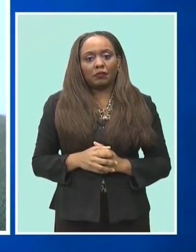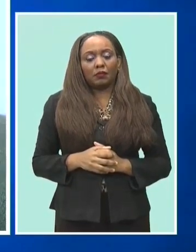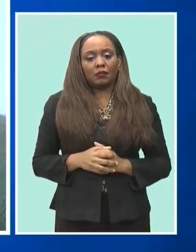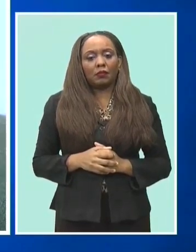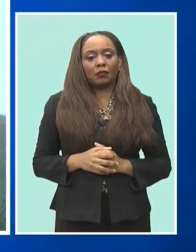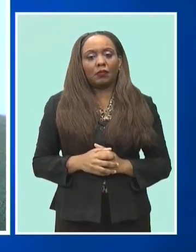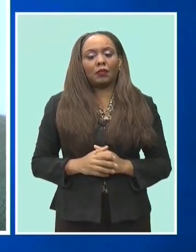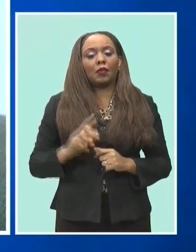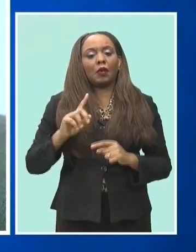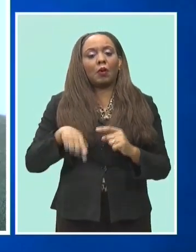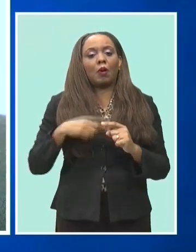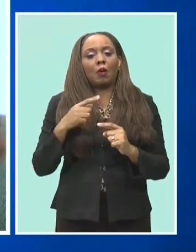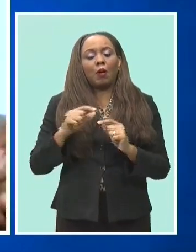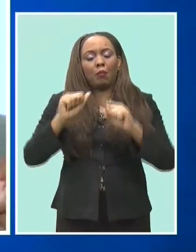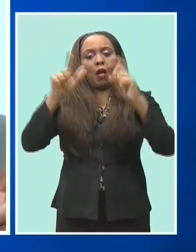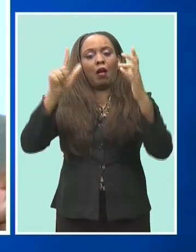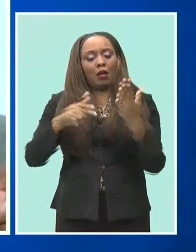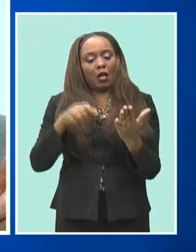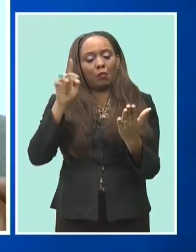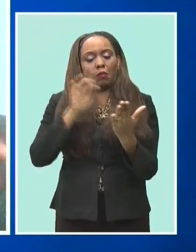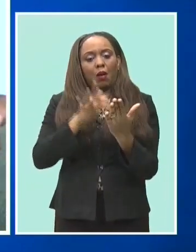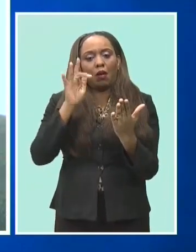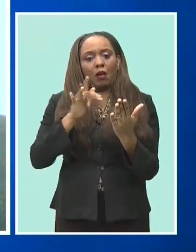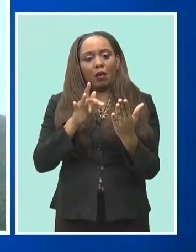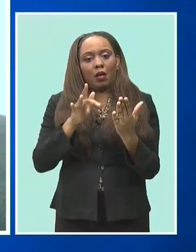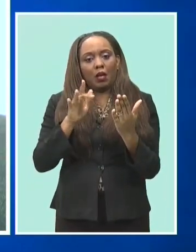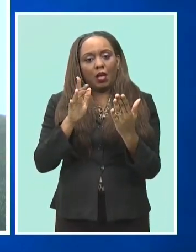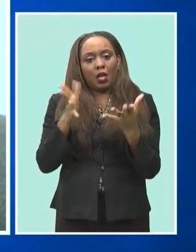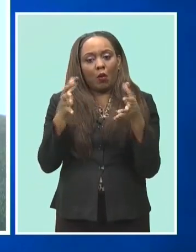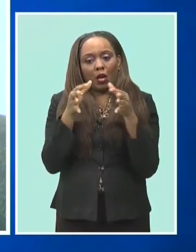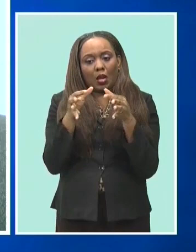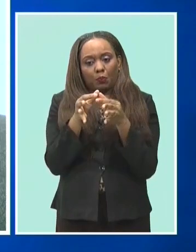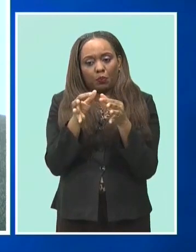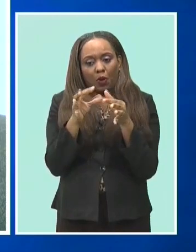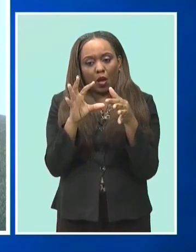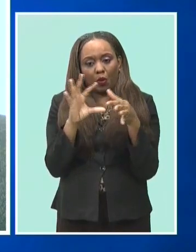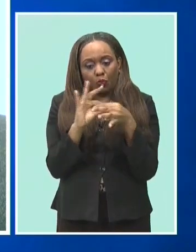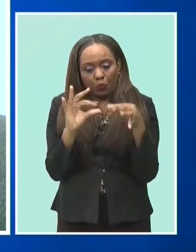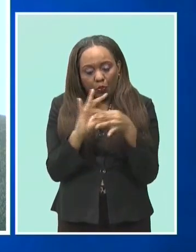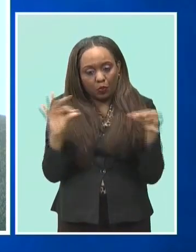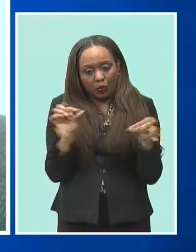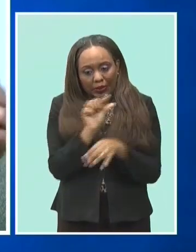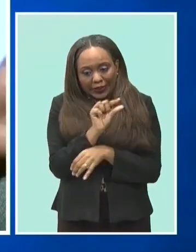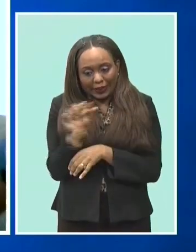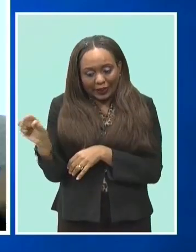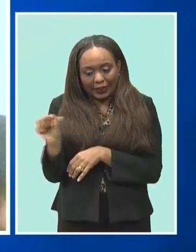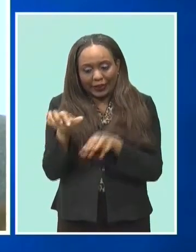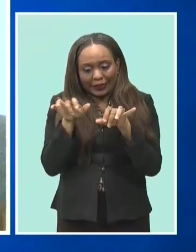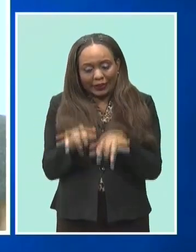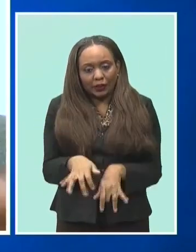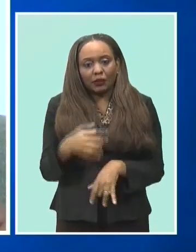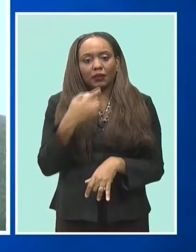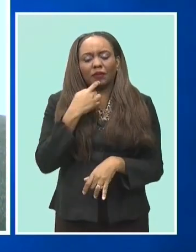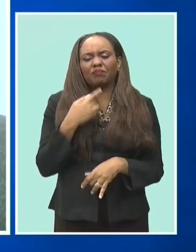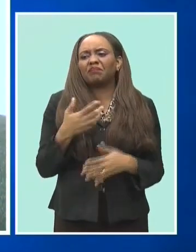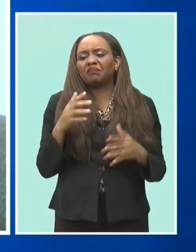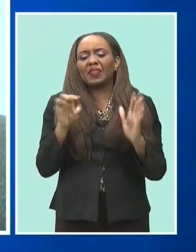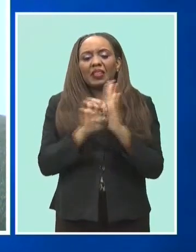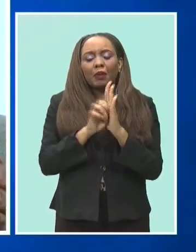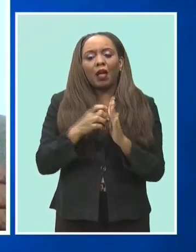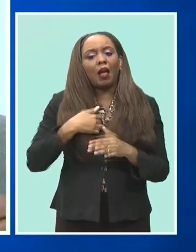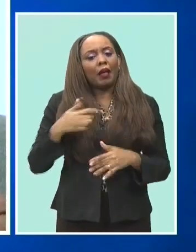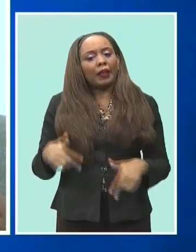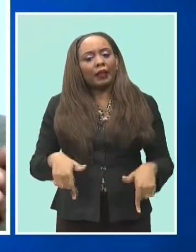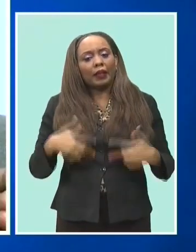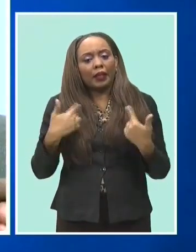can go in and you can make a comment. You can send a message to us and say, I live in Marchfield, St. Philip. The garbage